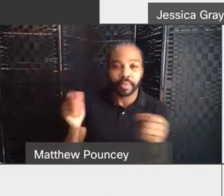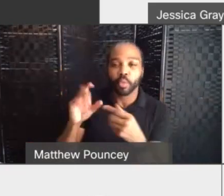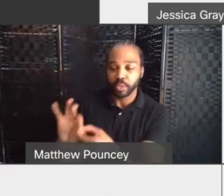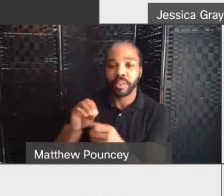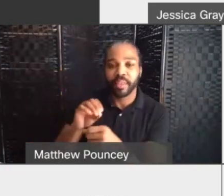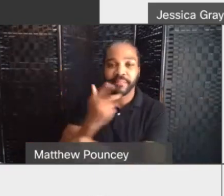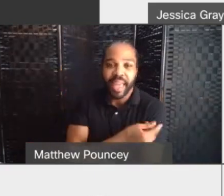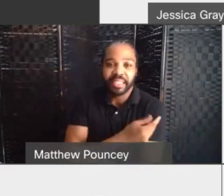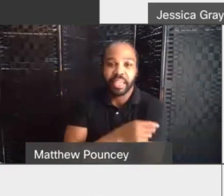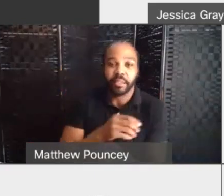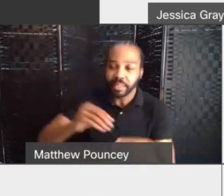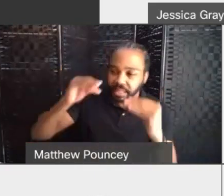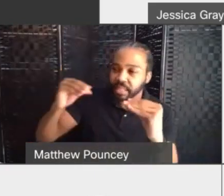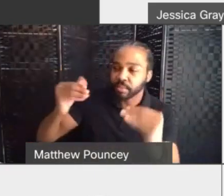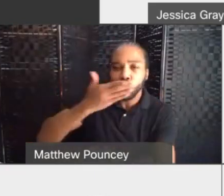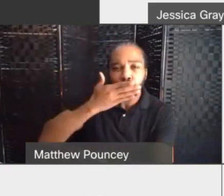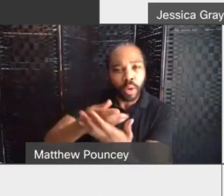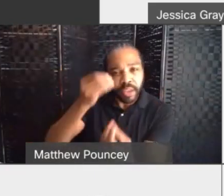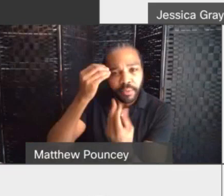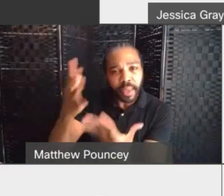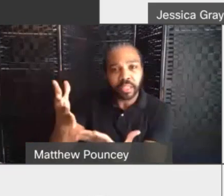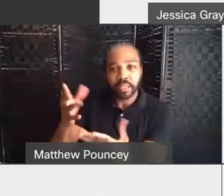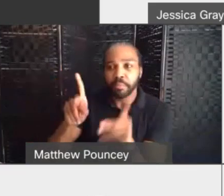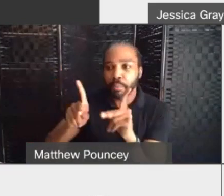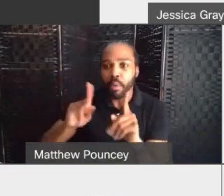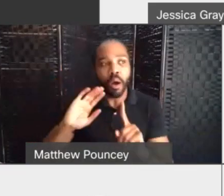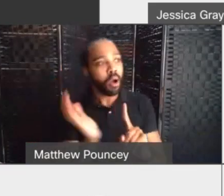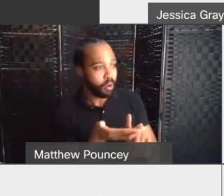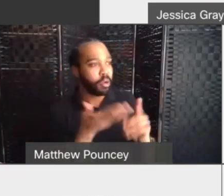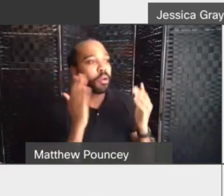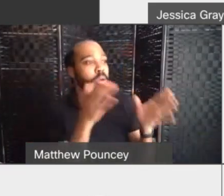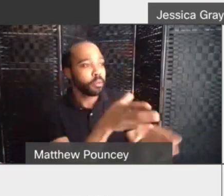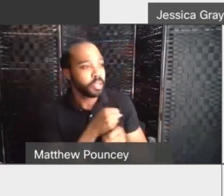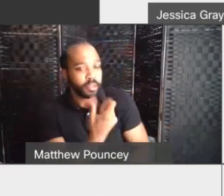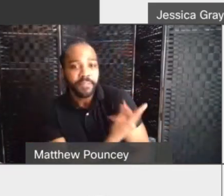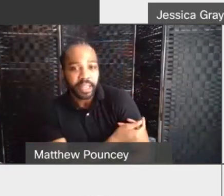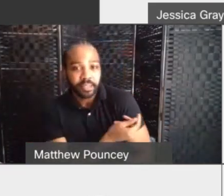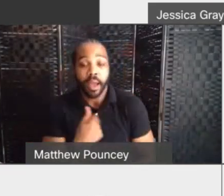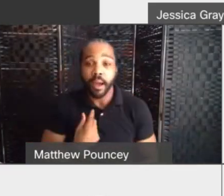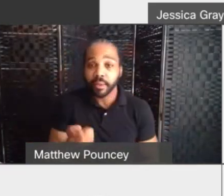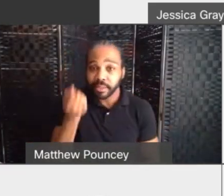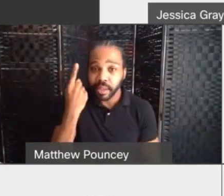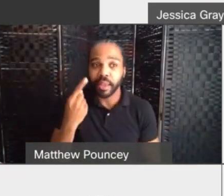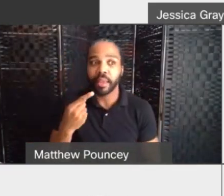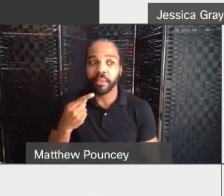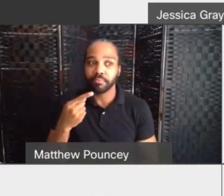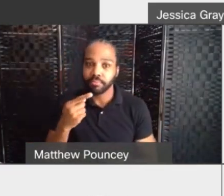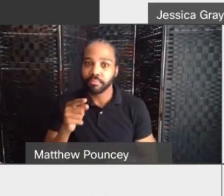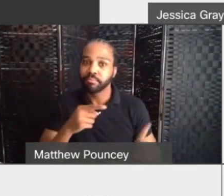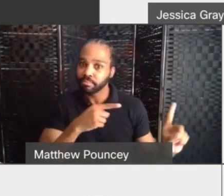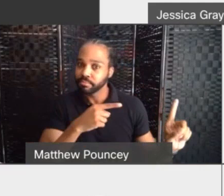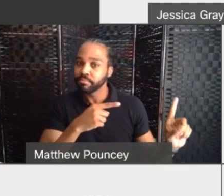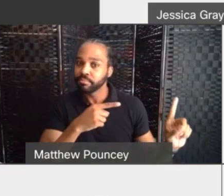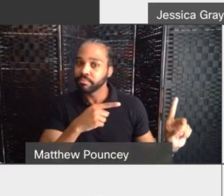that people did buy into getting the vaccine. And I understand they found that very successful in